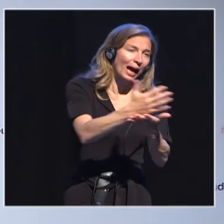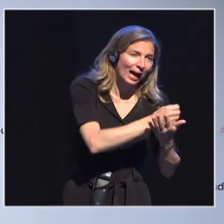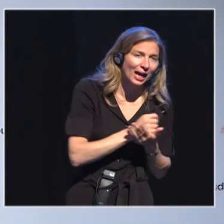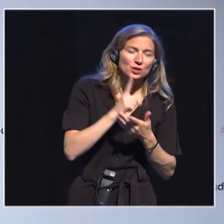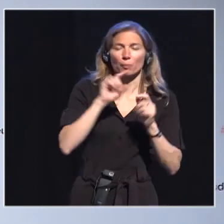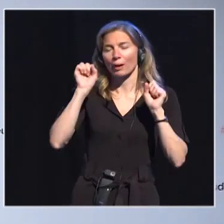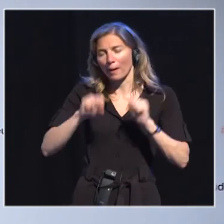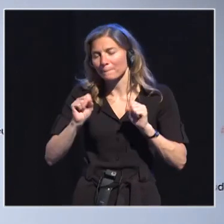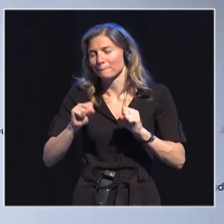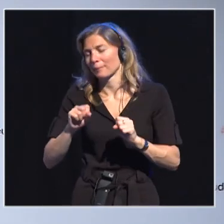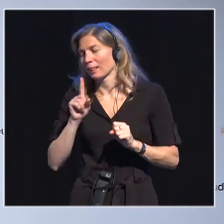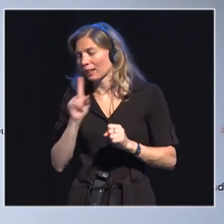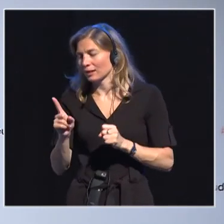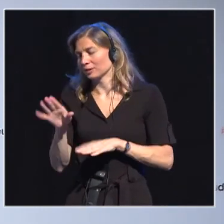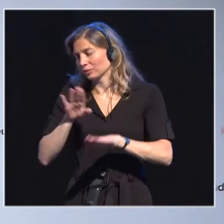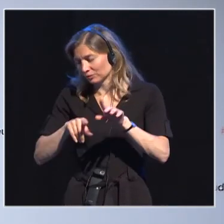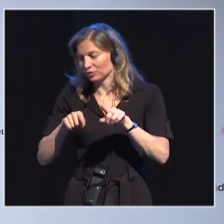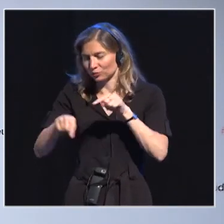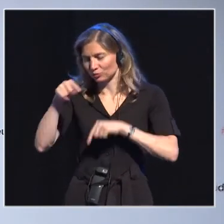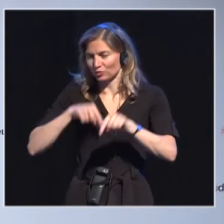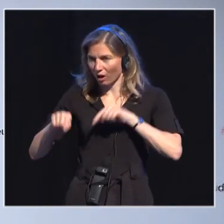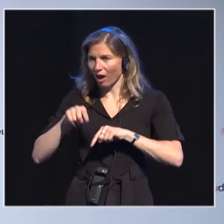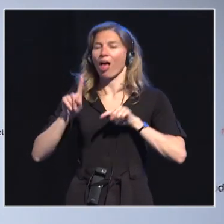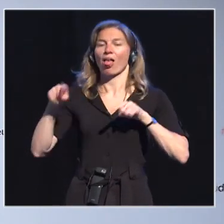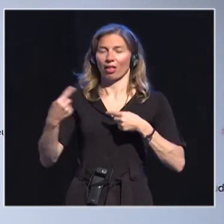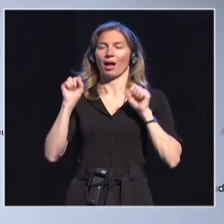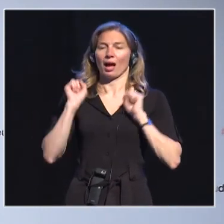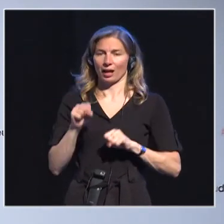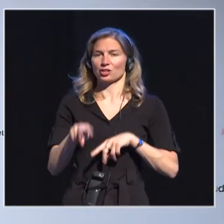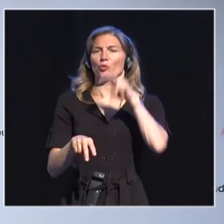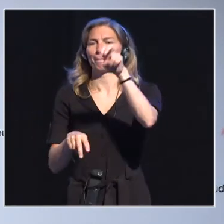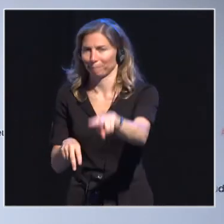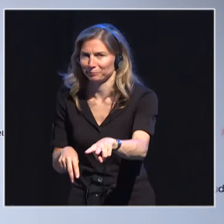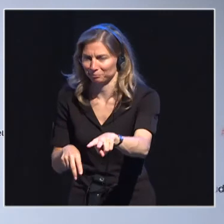means sometimes you need to take a few step backs, and then it's easier to jump